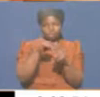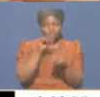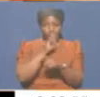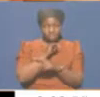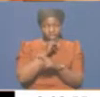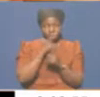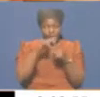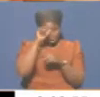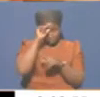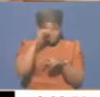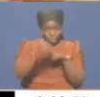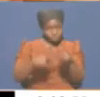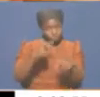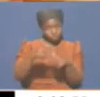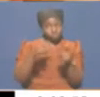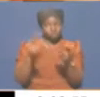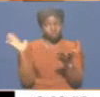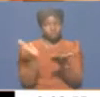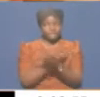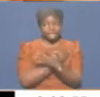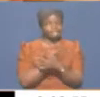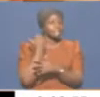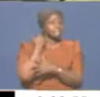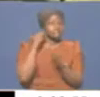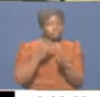smoke out bandits in the restive county.